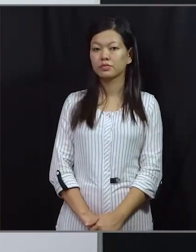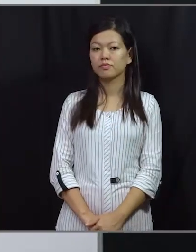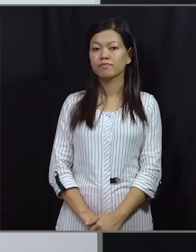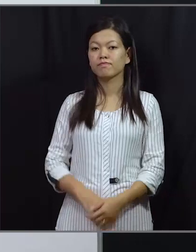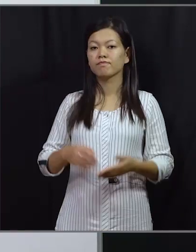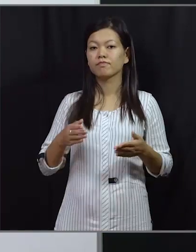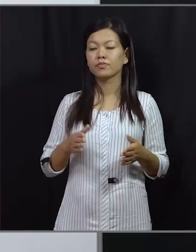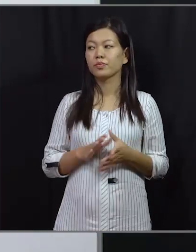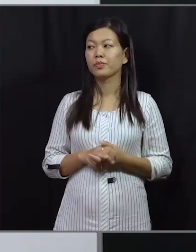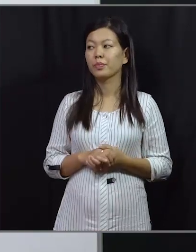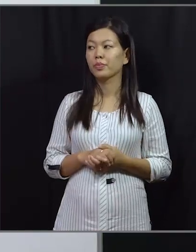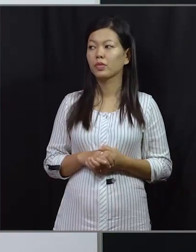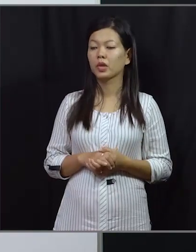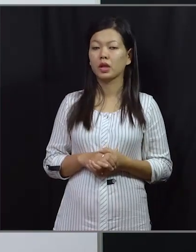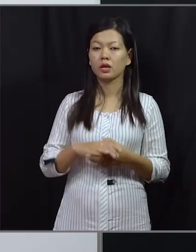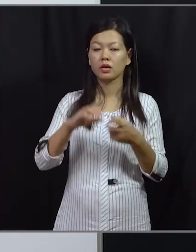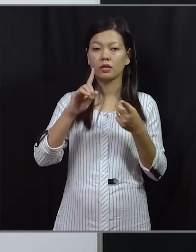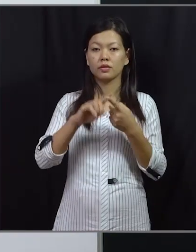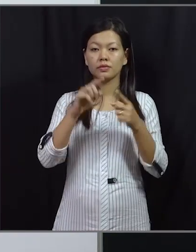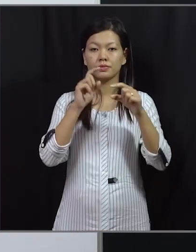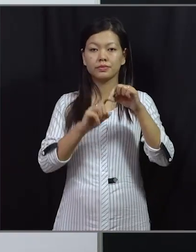The next one is